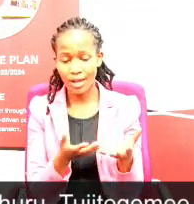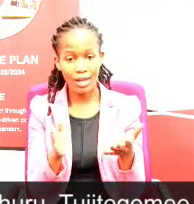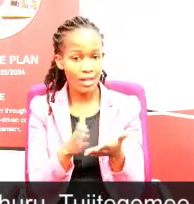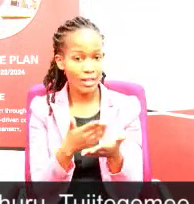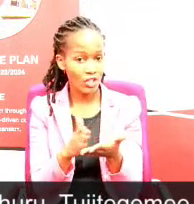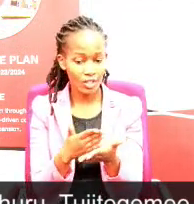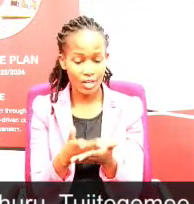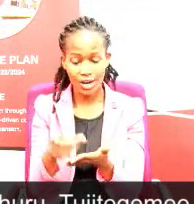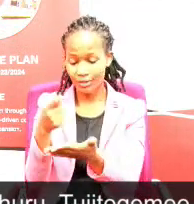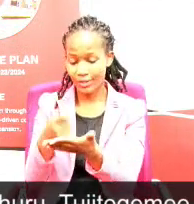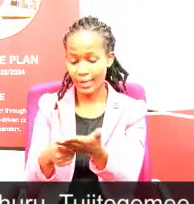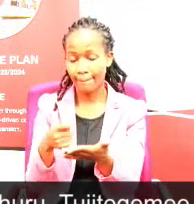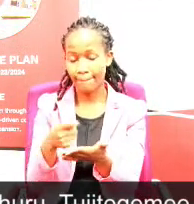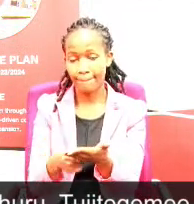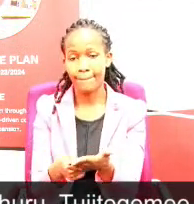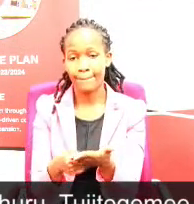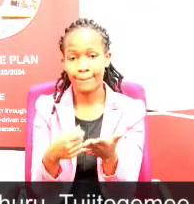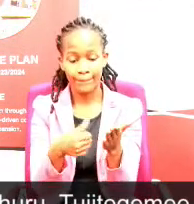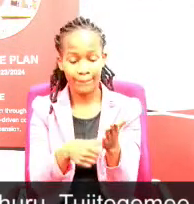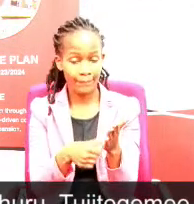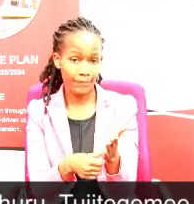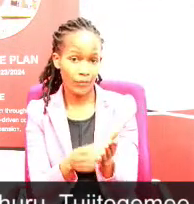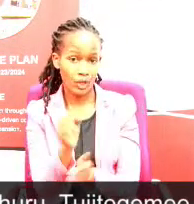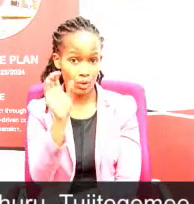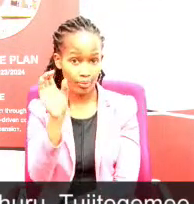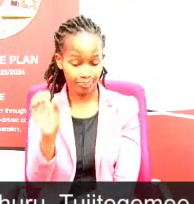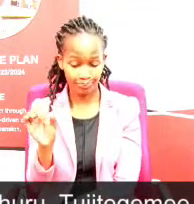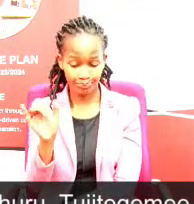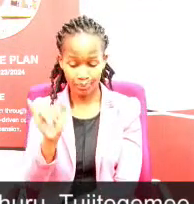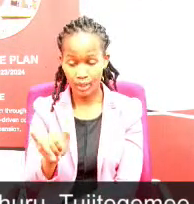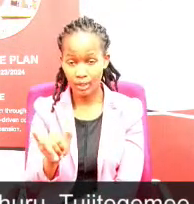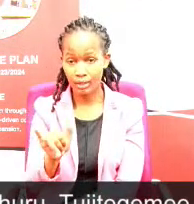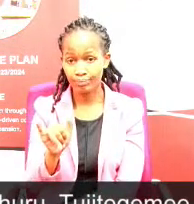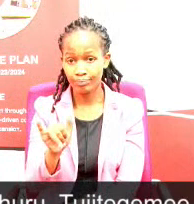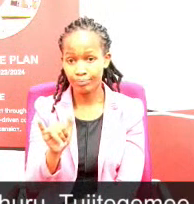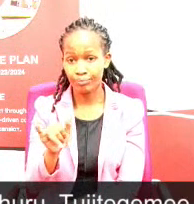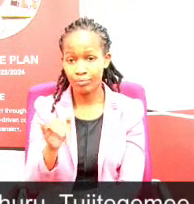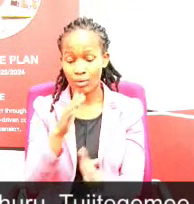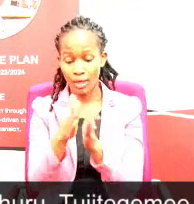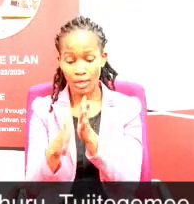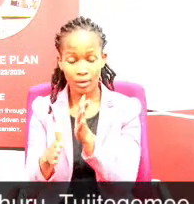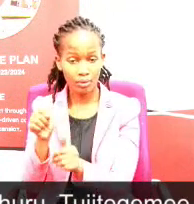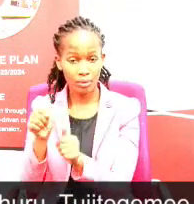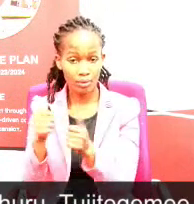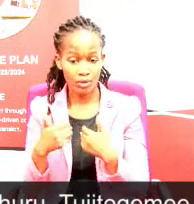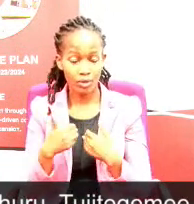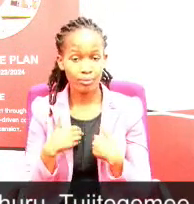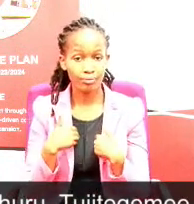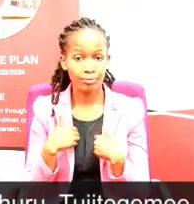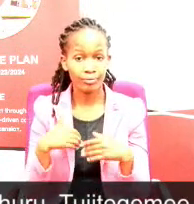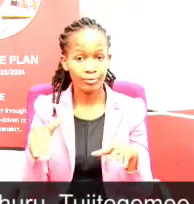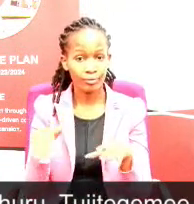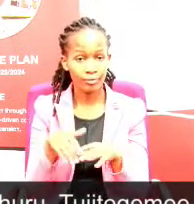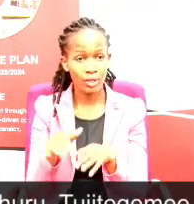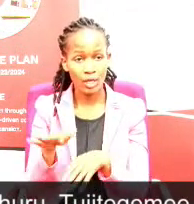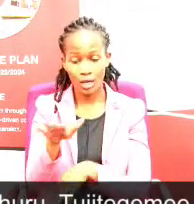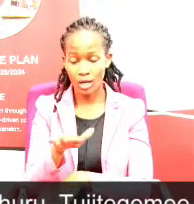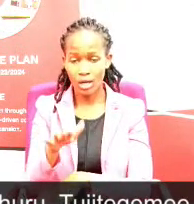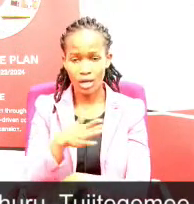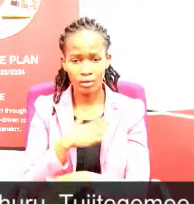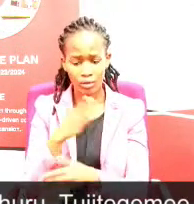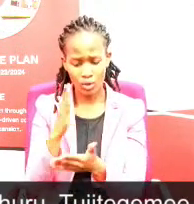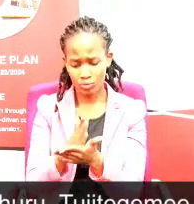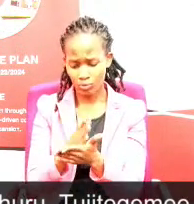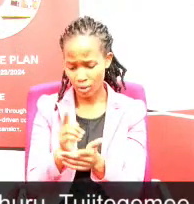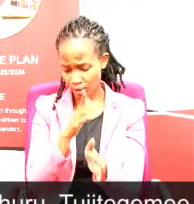the tax burden. So those are the key planks in terms of the thematic areas. Of